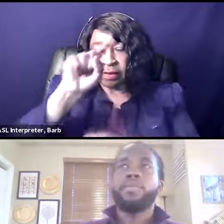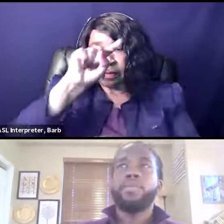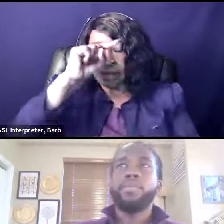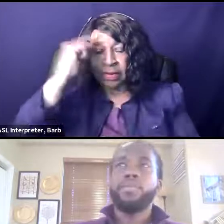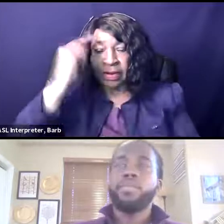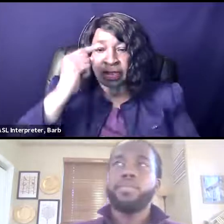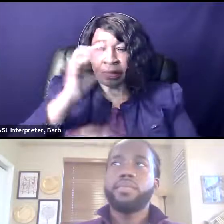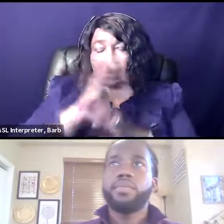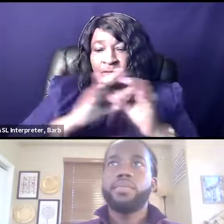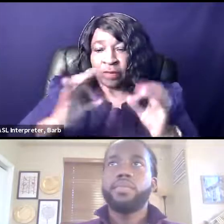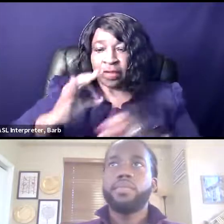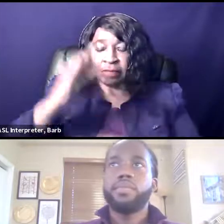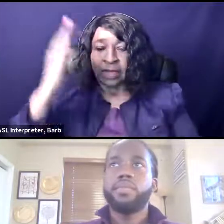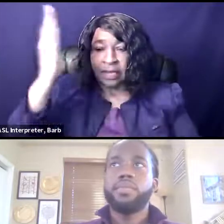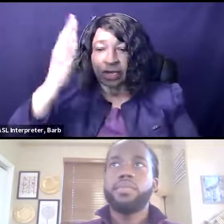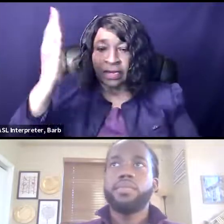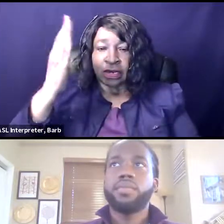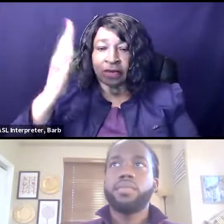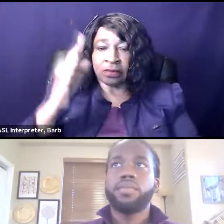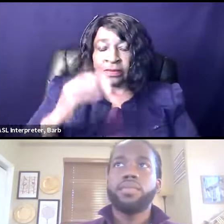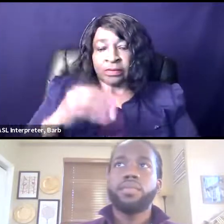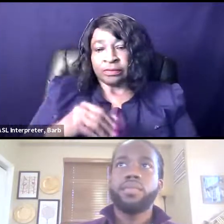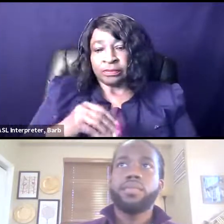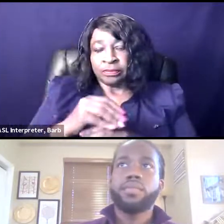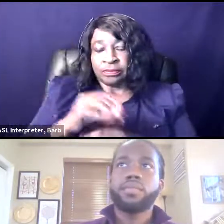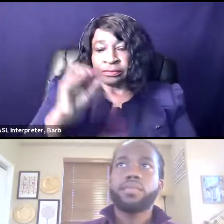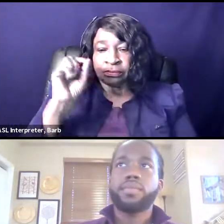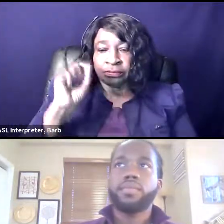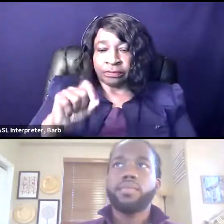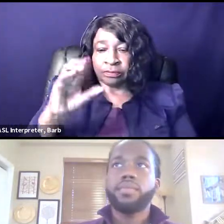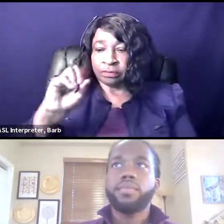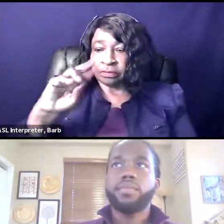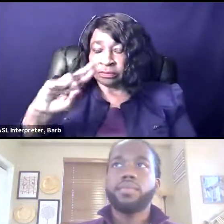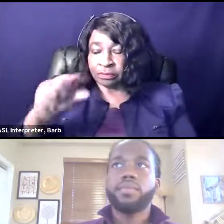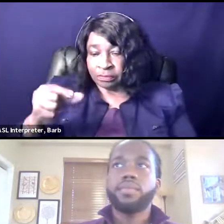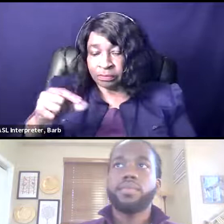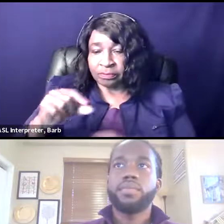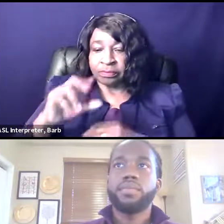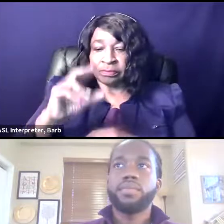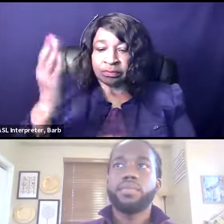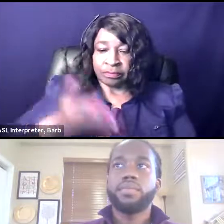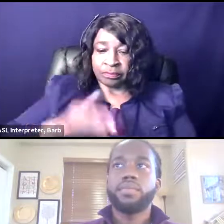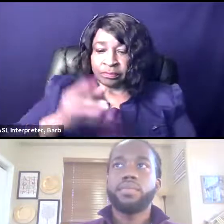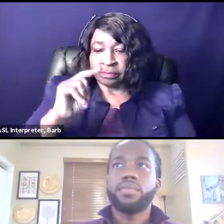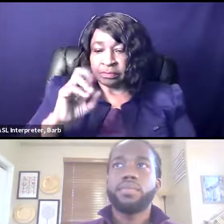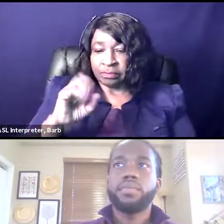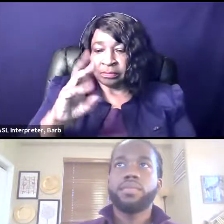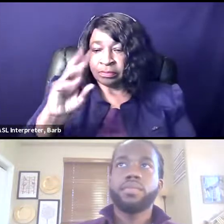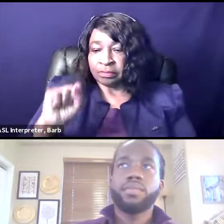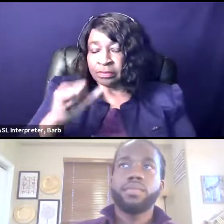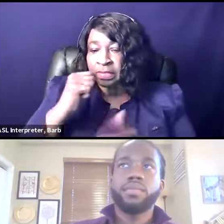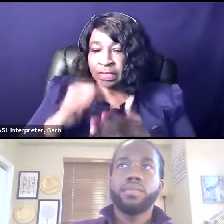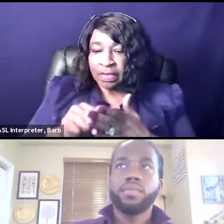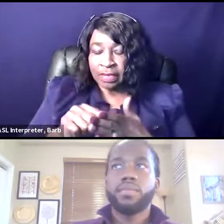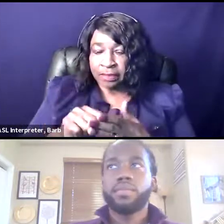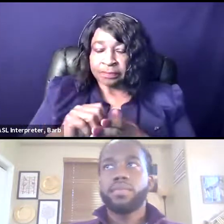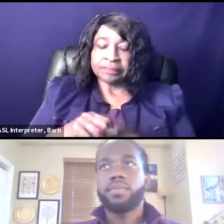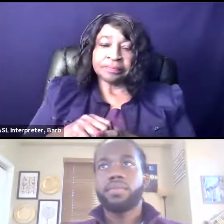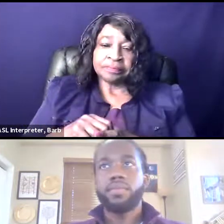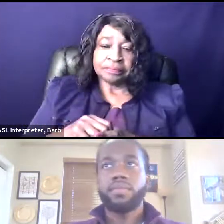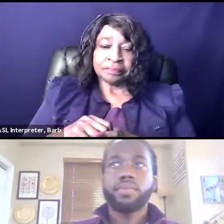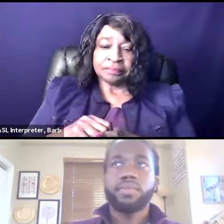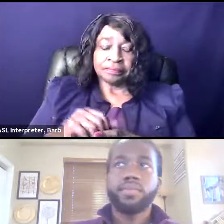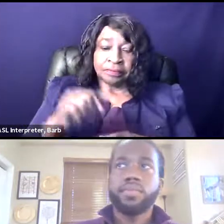blackfreedomlectures.org/newsletter, then we will remind you of everything that is going on. But please join us. New lecture this Friday, Q&A next Thursday. And now for